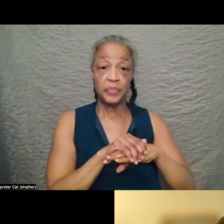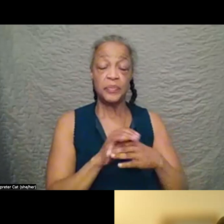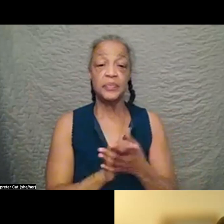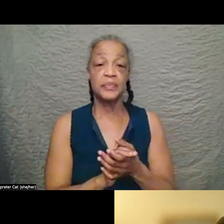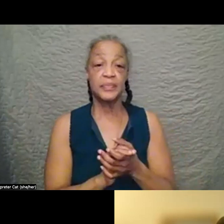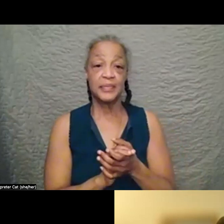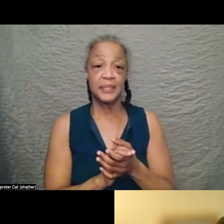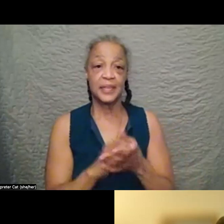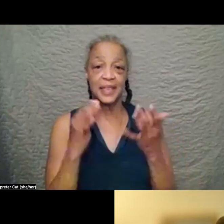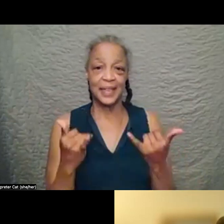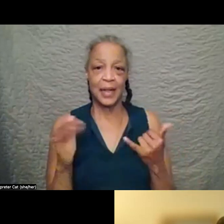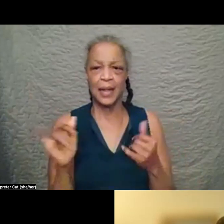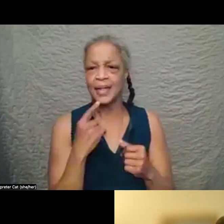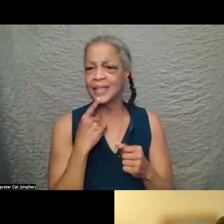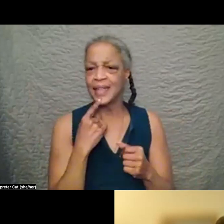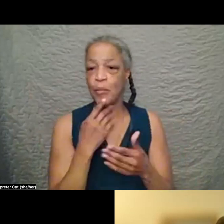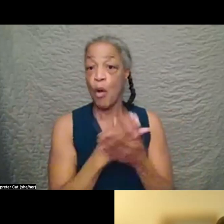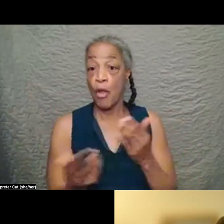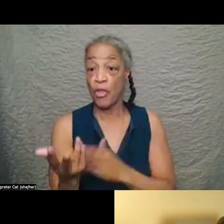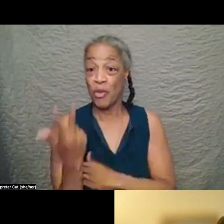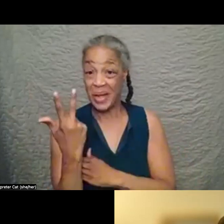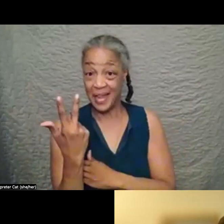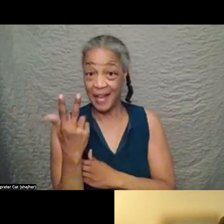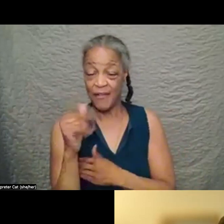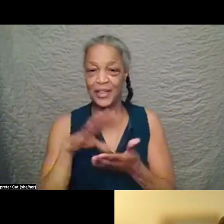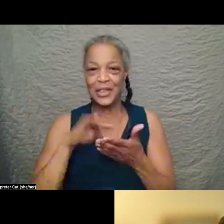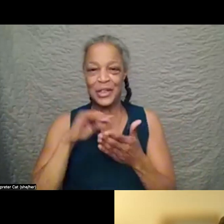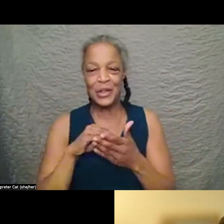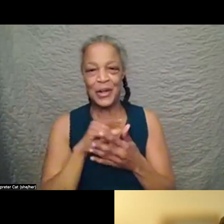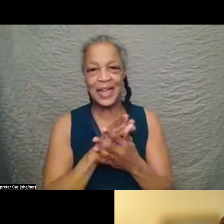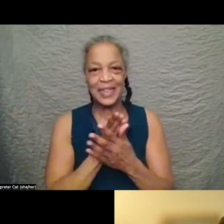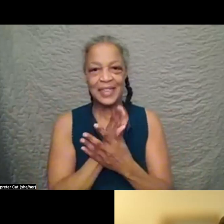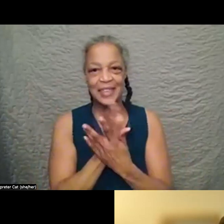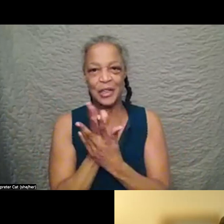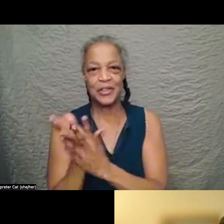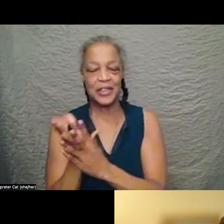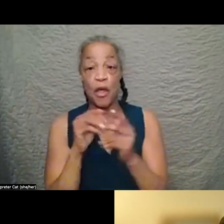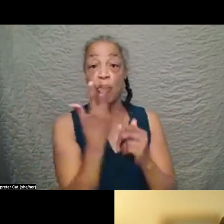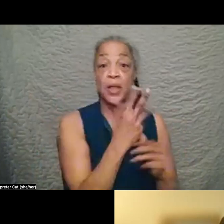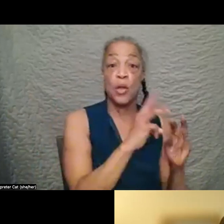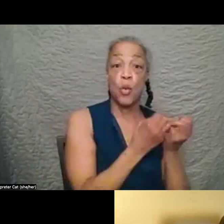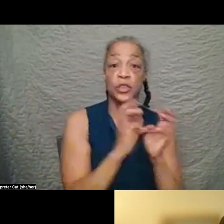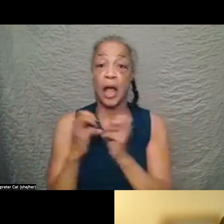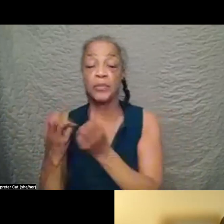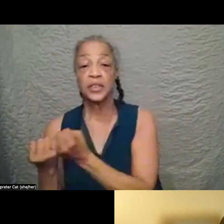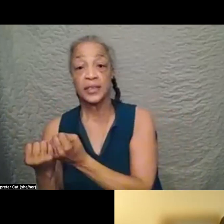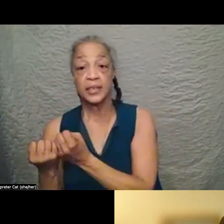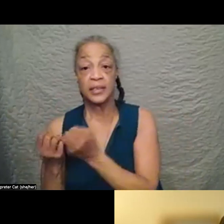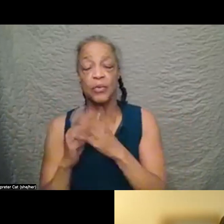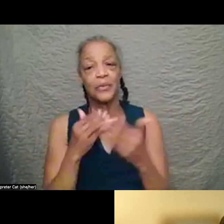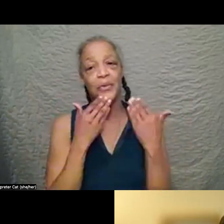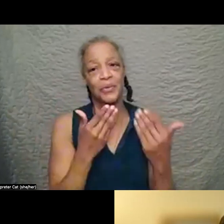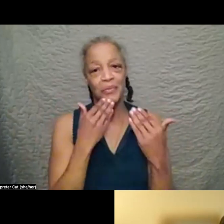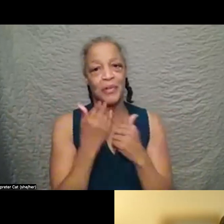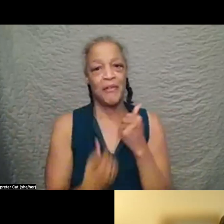today, like I said, is part three of this learning series. It was a three workshop series. So we're really grateful to